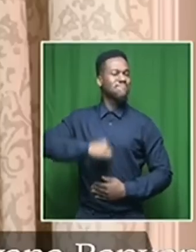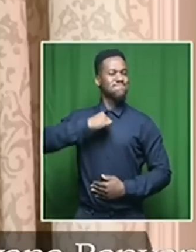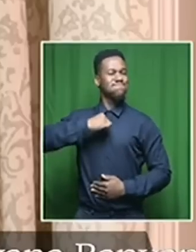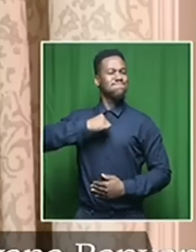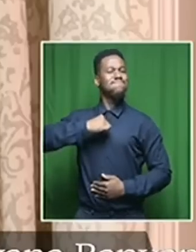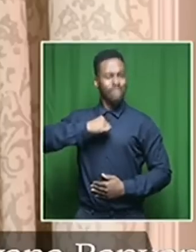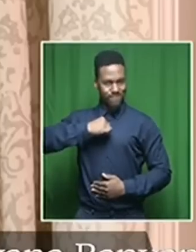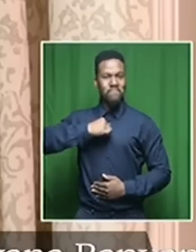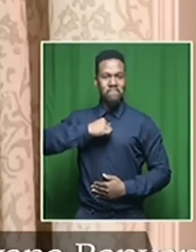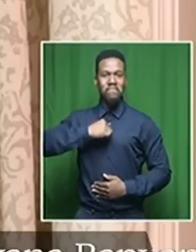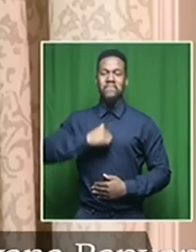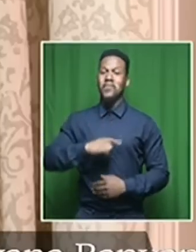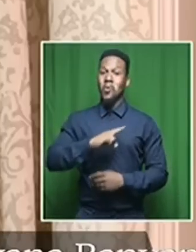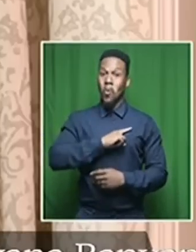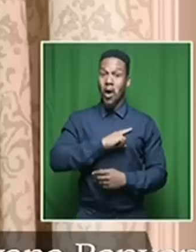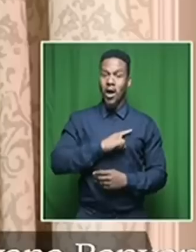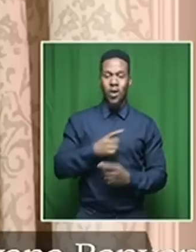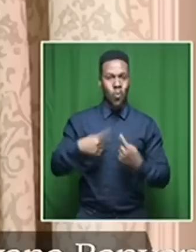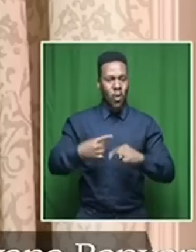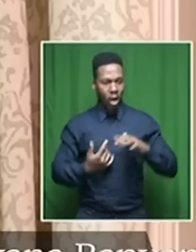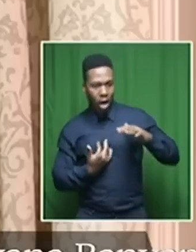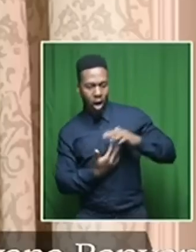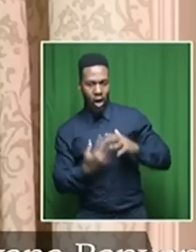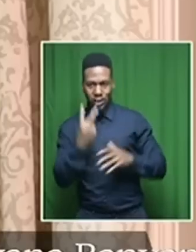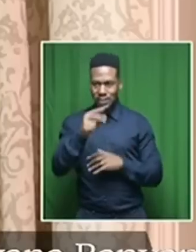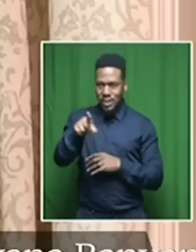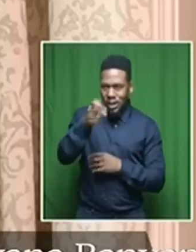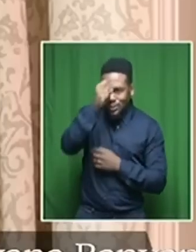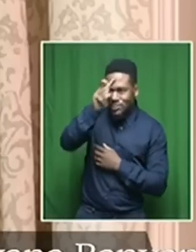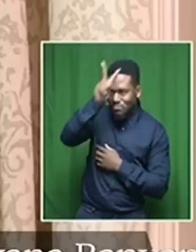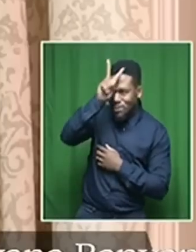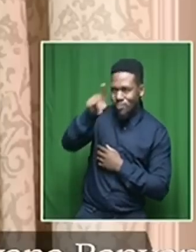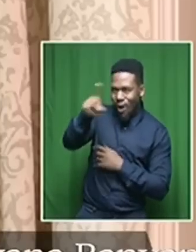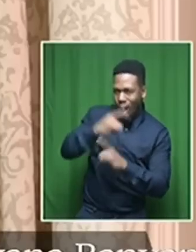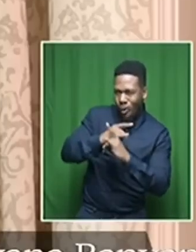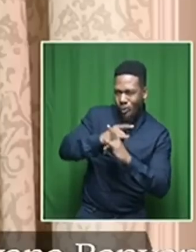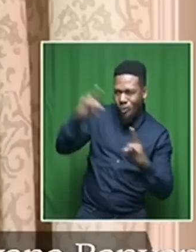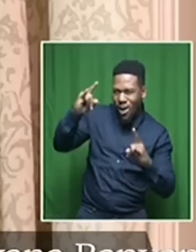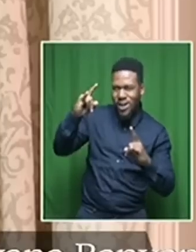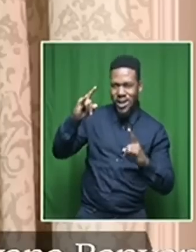We were inspired by the victory of the Springboks at